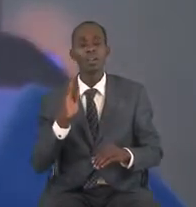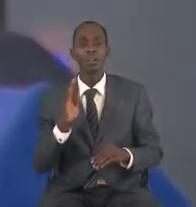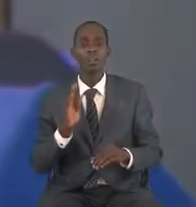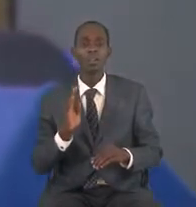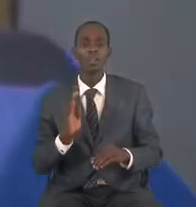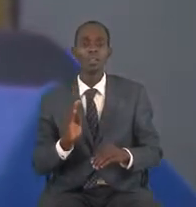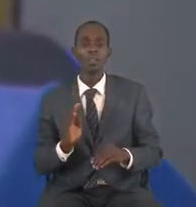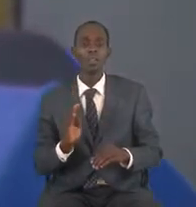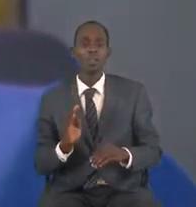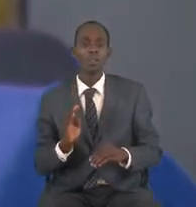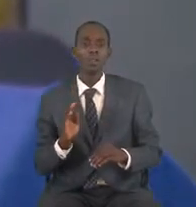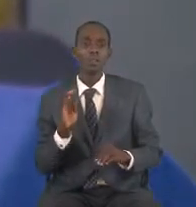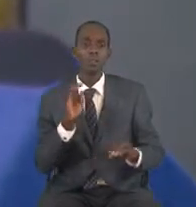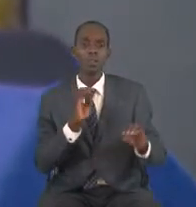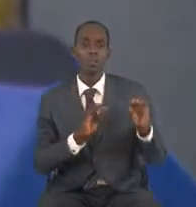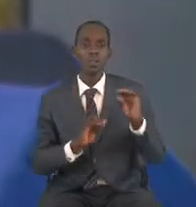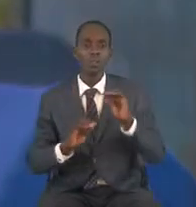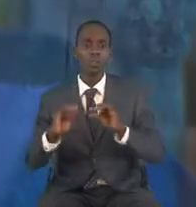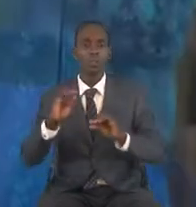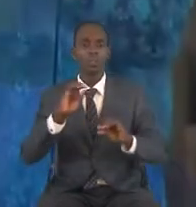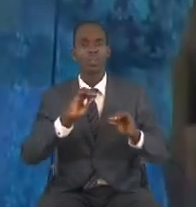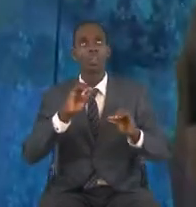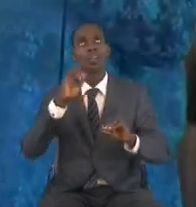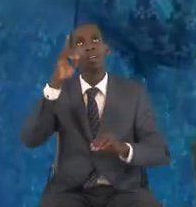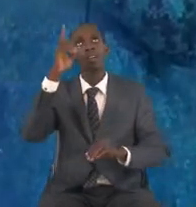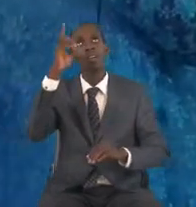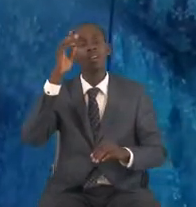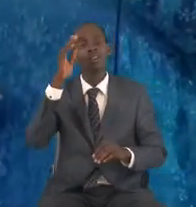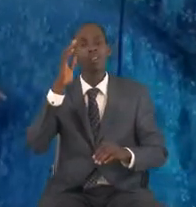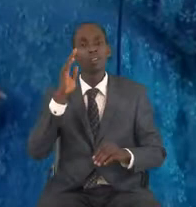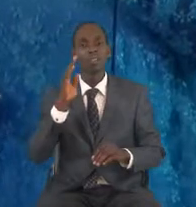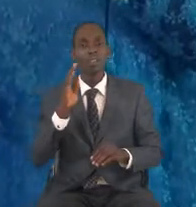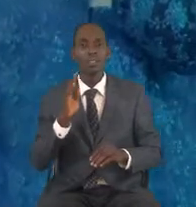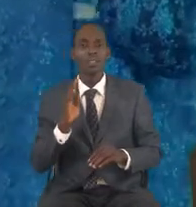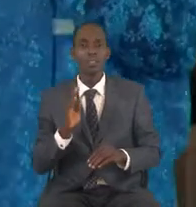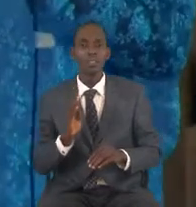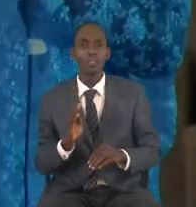God, oh God,